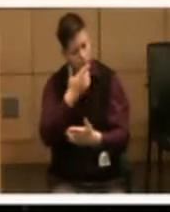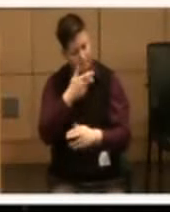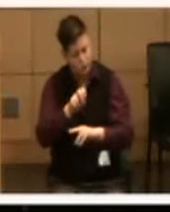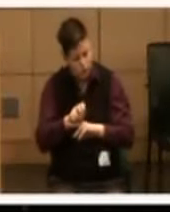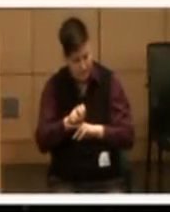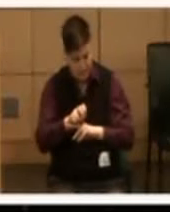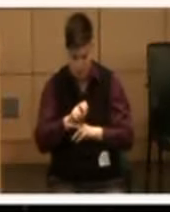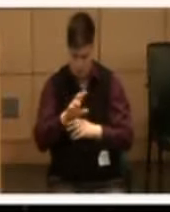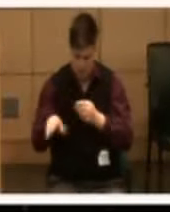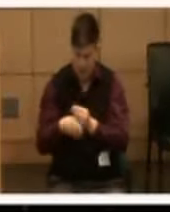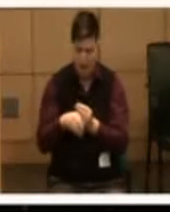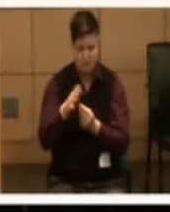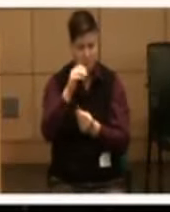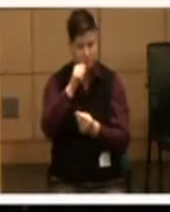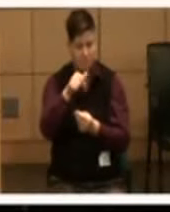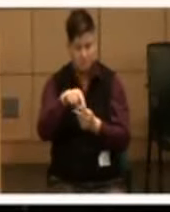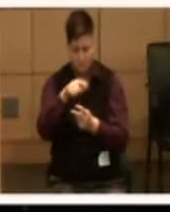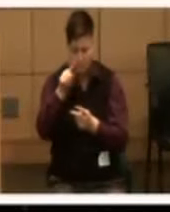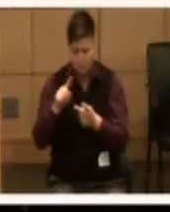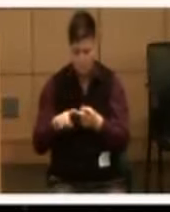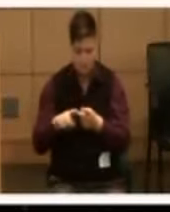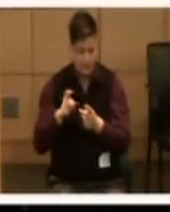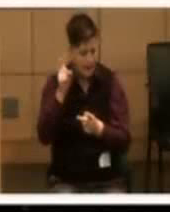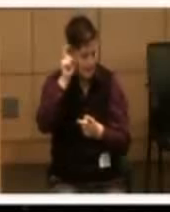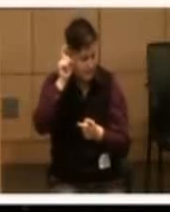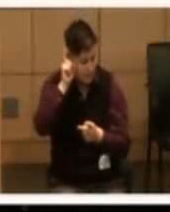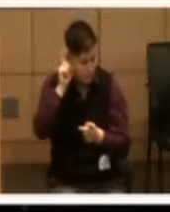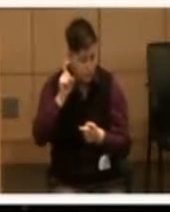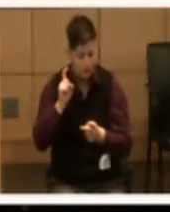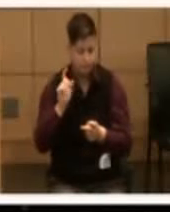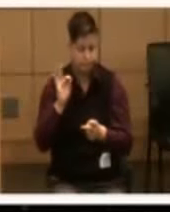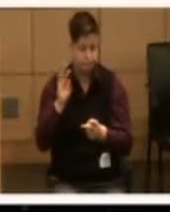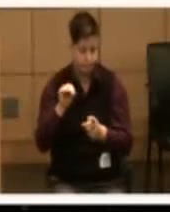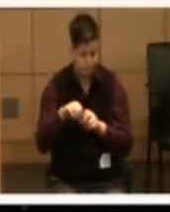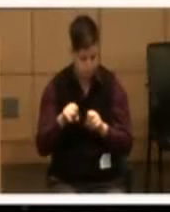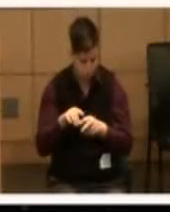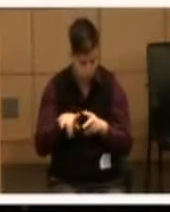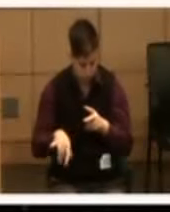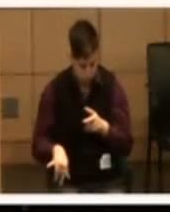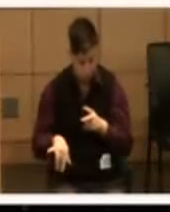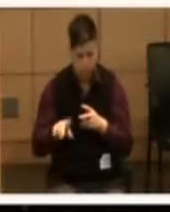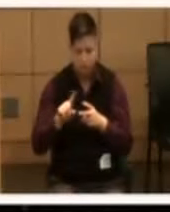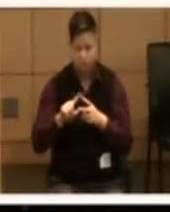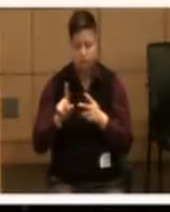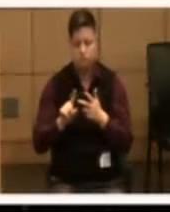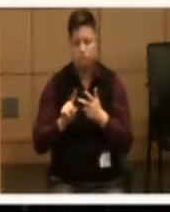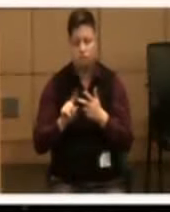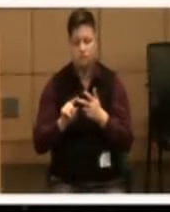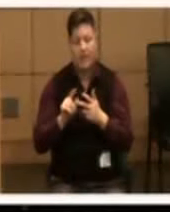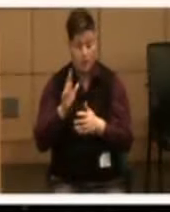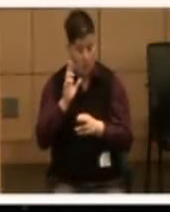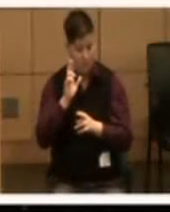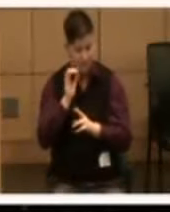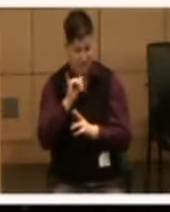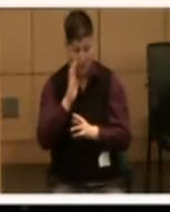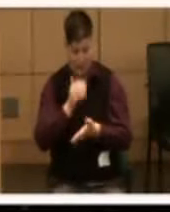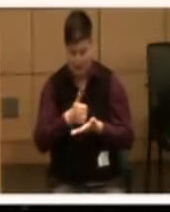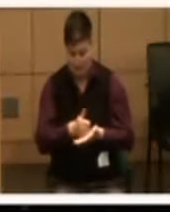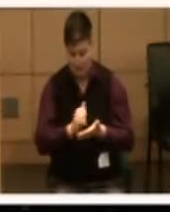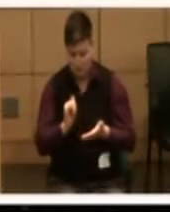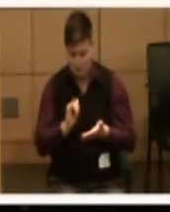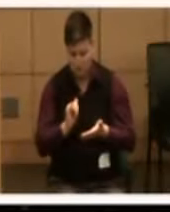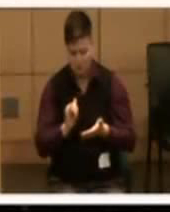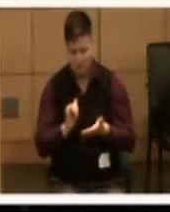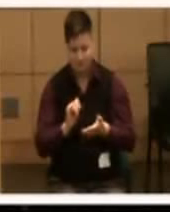seating, the amplification, and hoping that that will help too. But yeah,